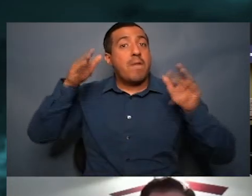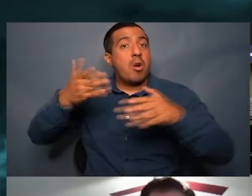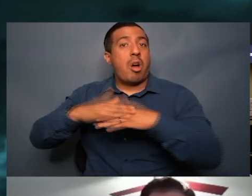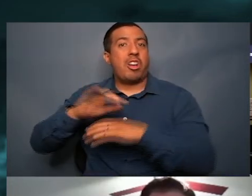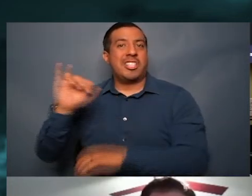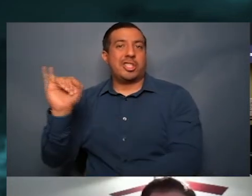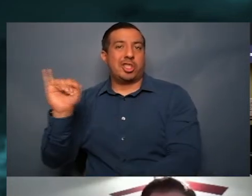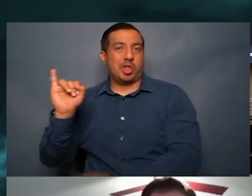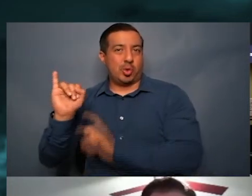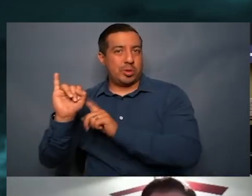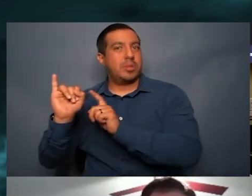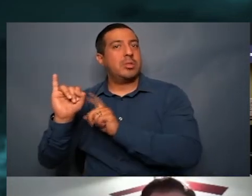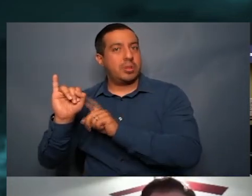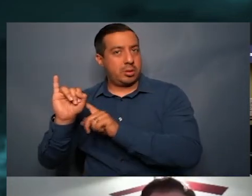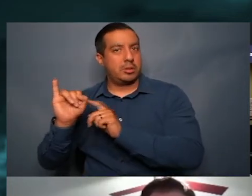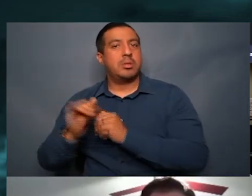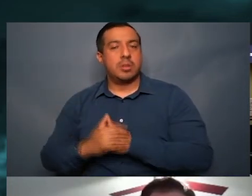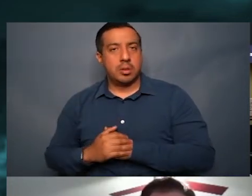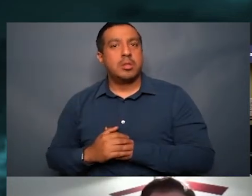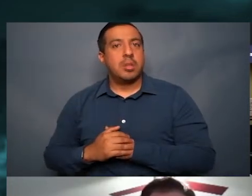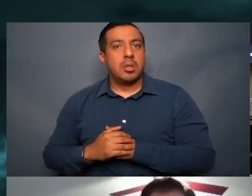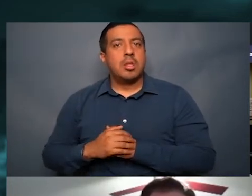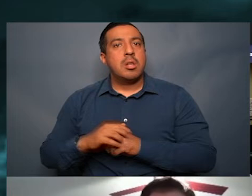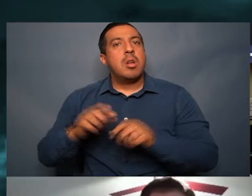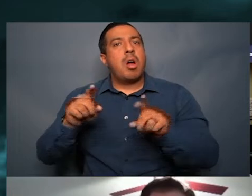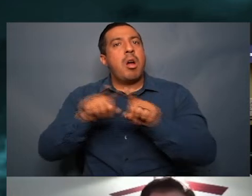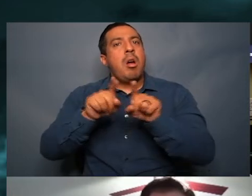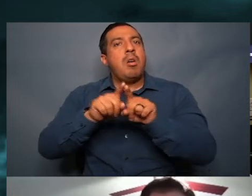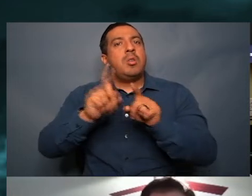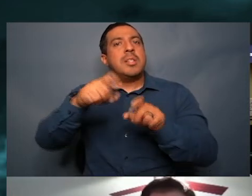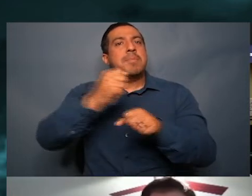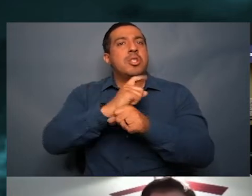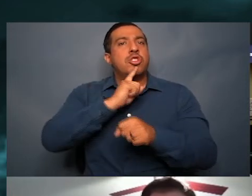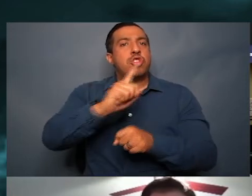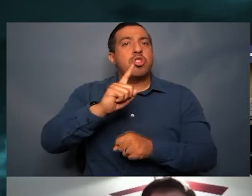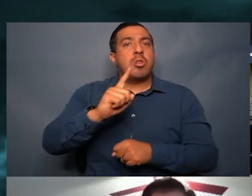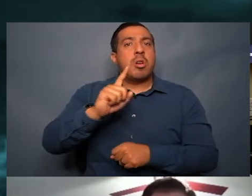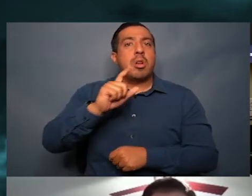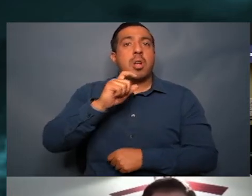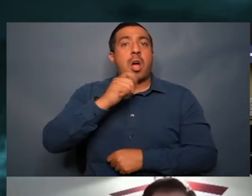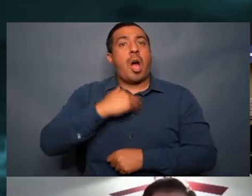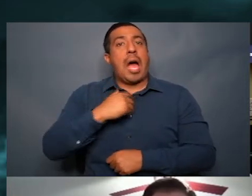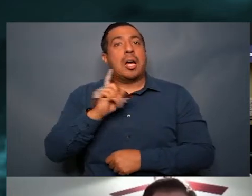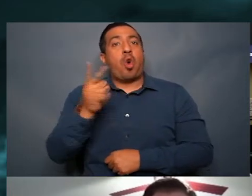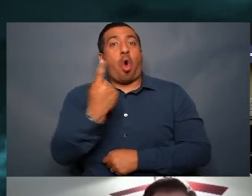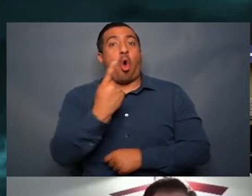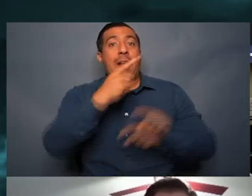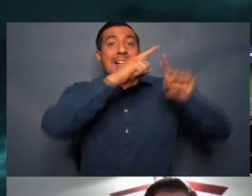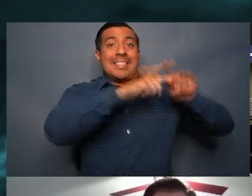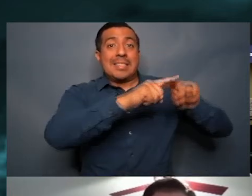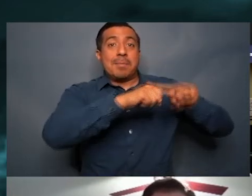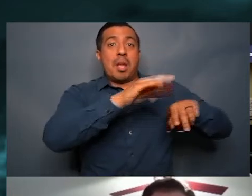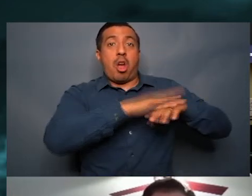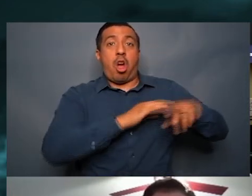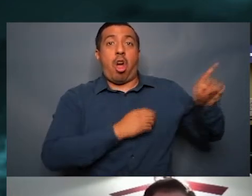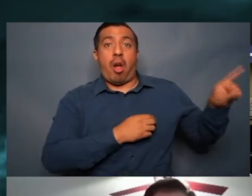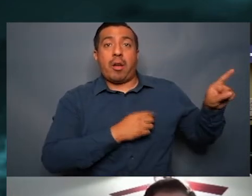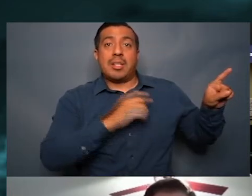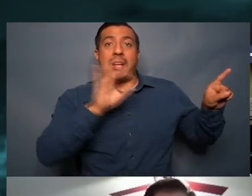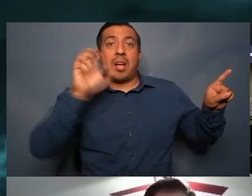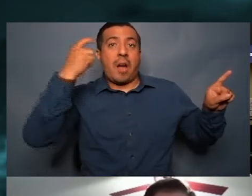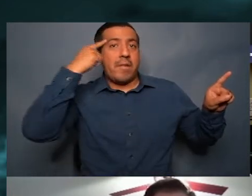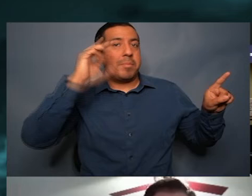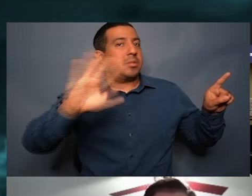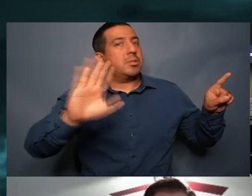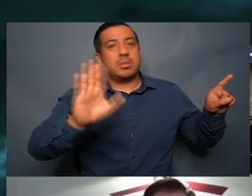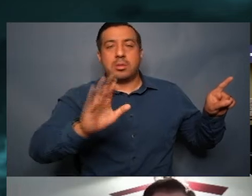insurance, and also making sure that that's not your go-to if you're looking for damage reimbursements.